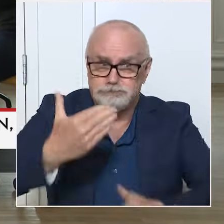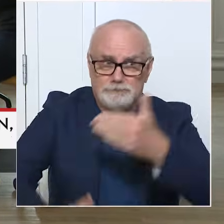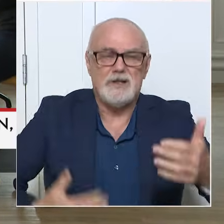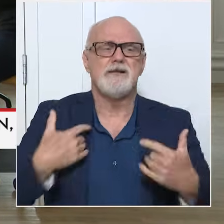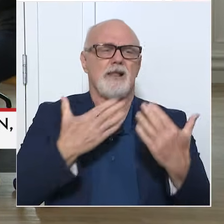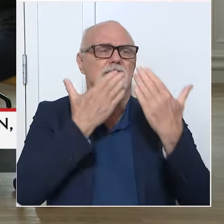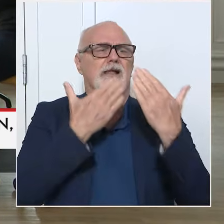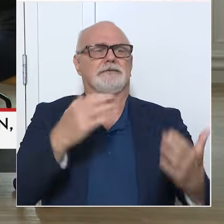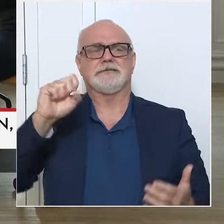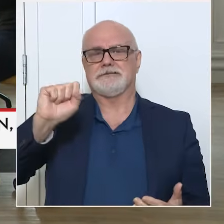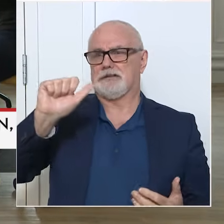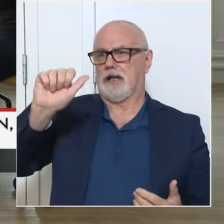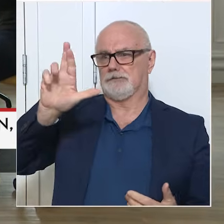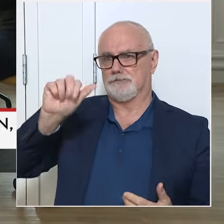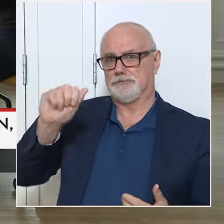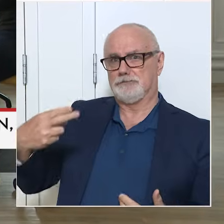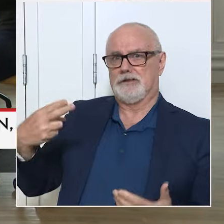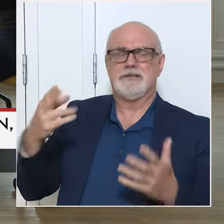Now,